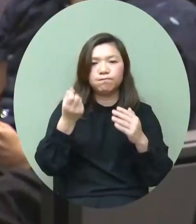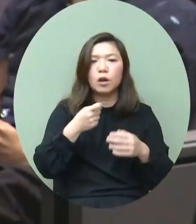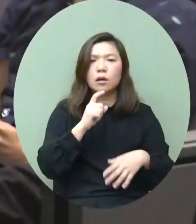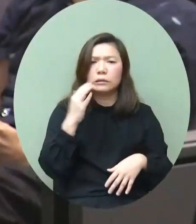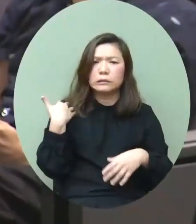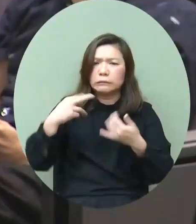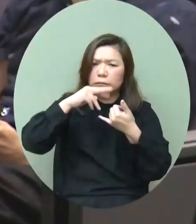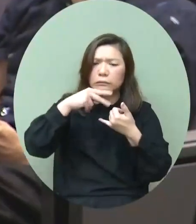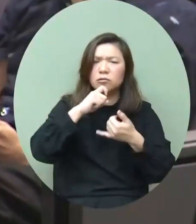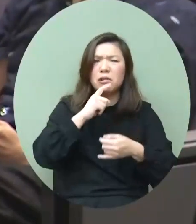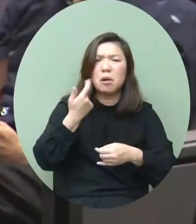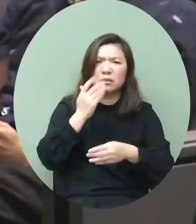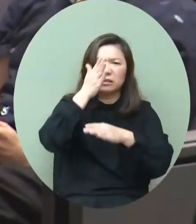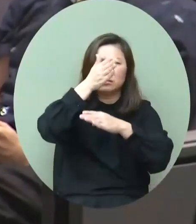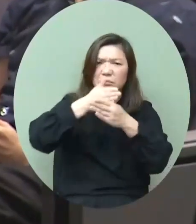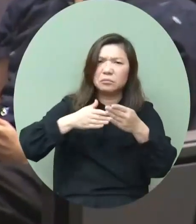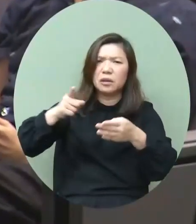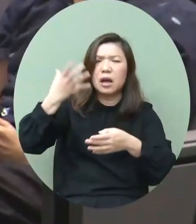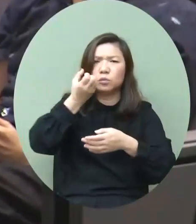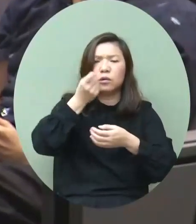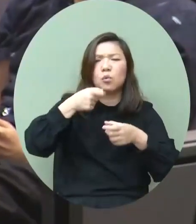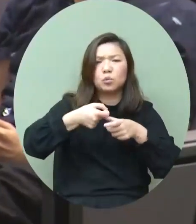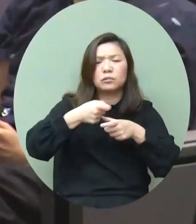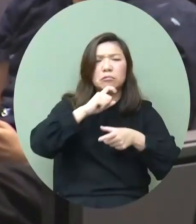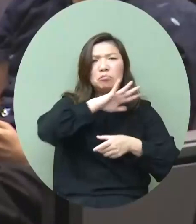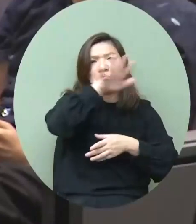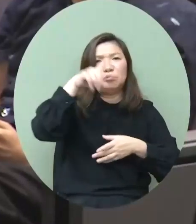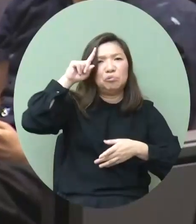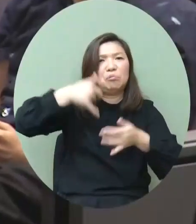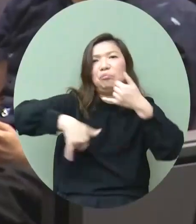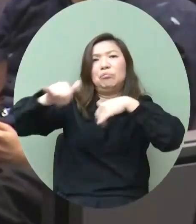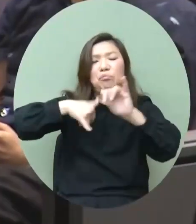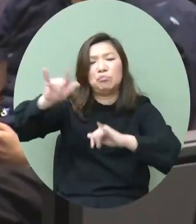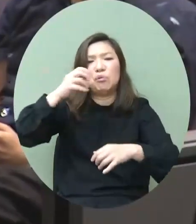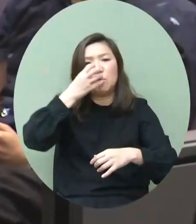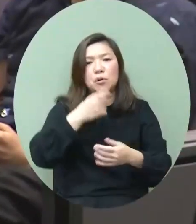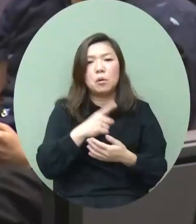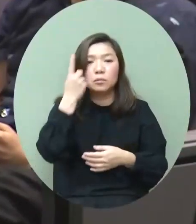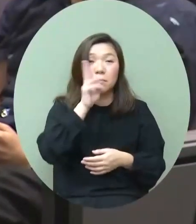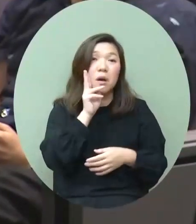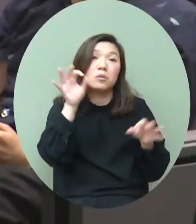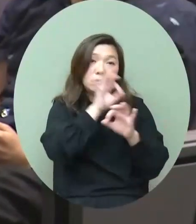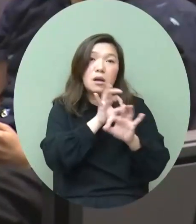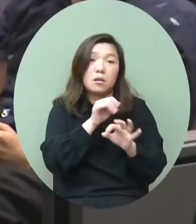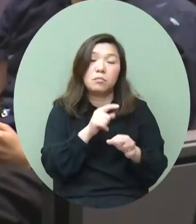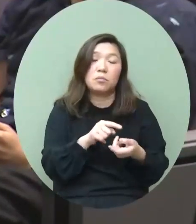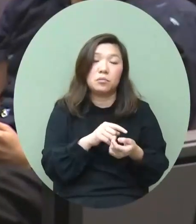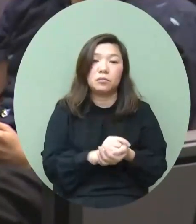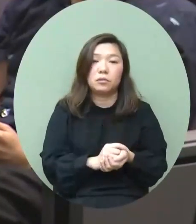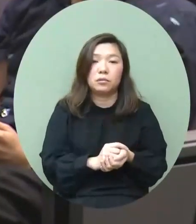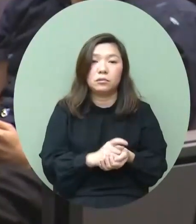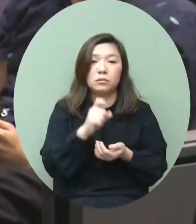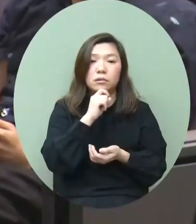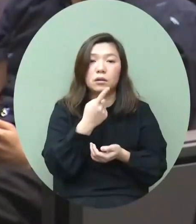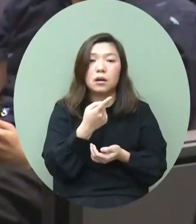considering leaving next year Unlike Singapore, have no roadmap to normalcy you know, what CEO is going to come in for a seven-day